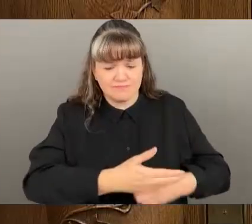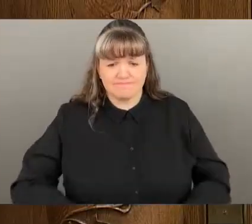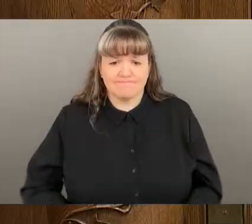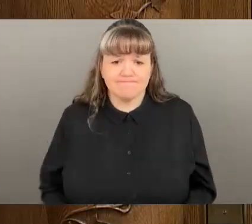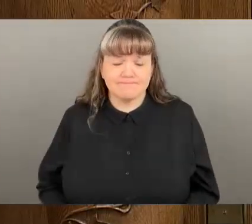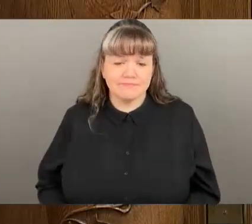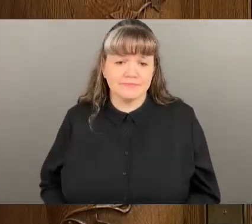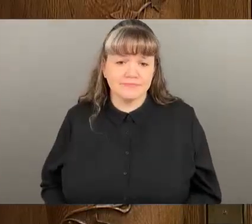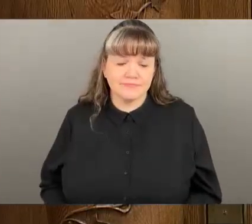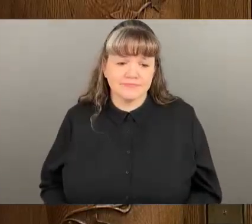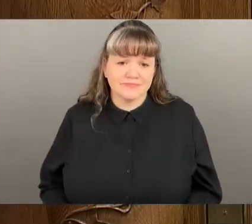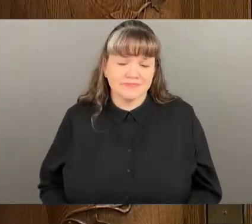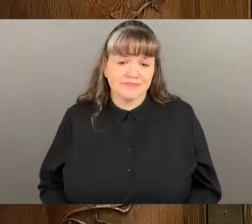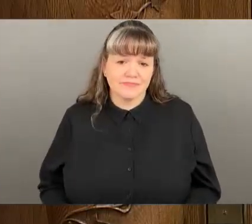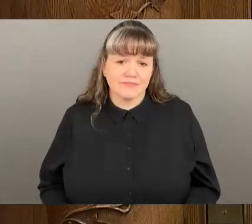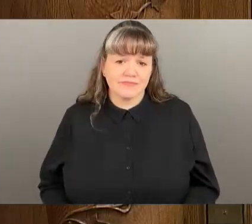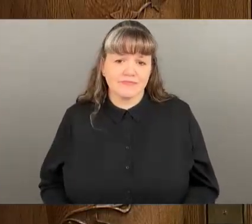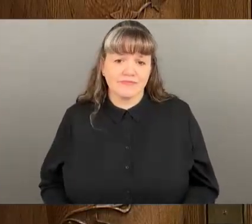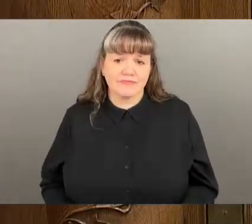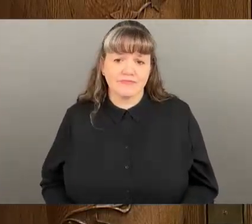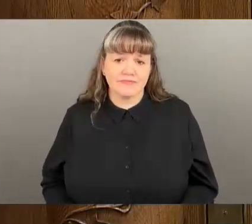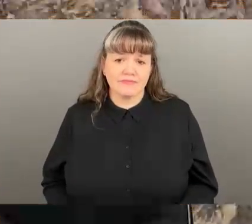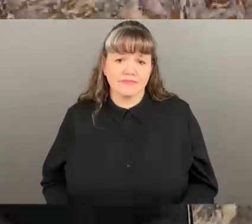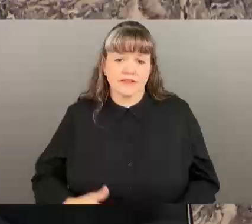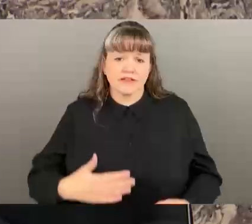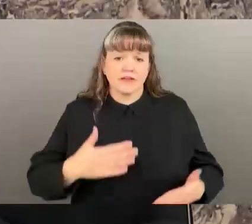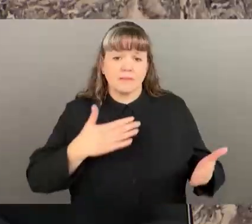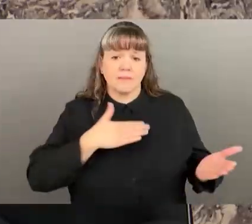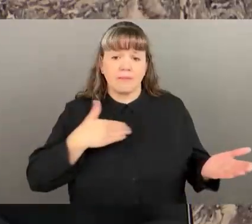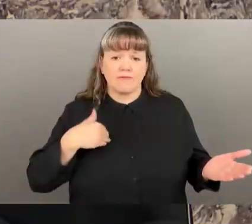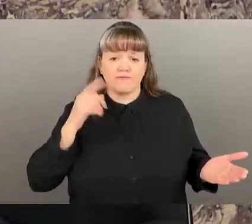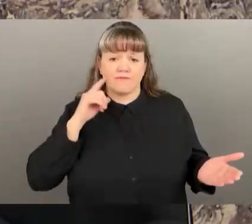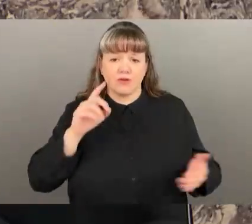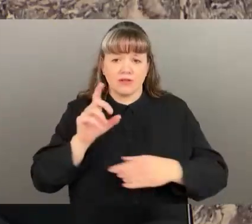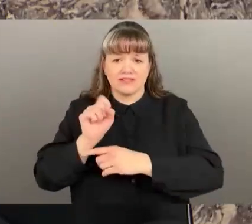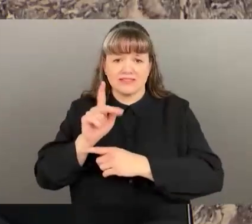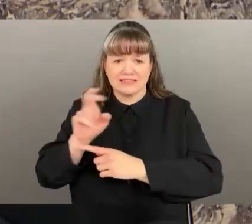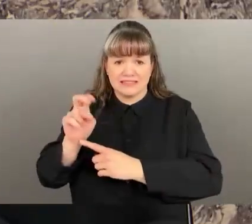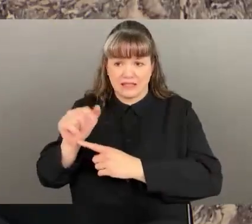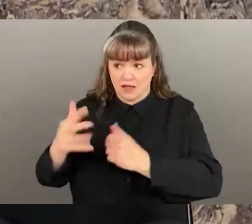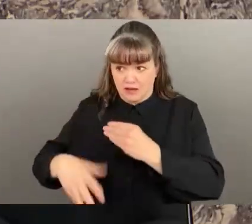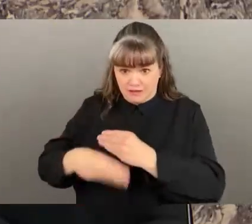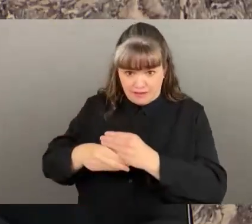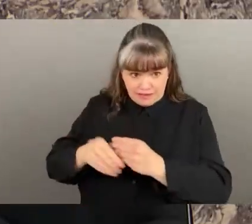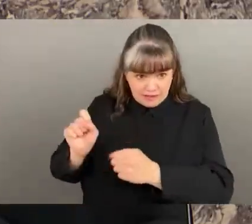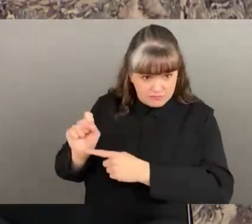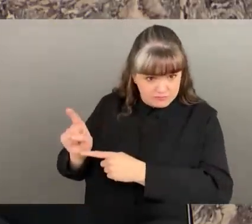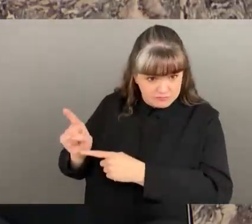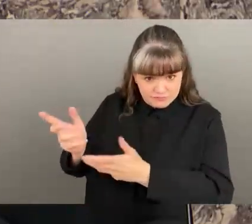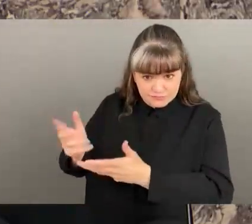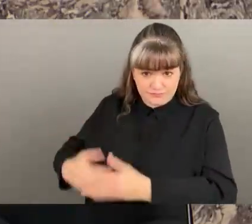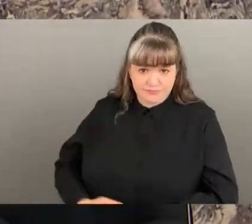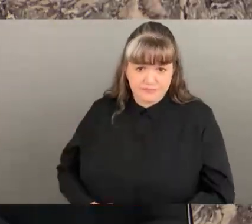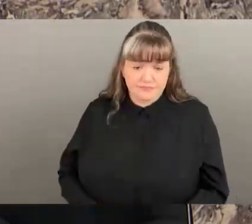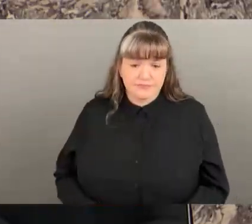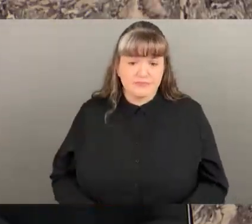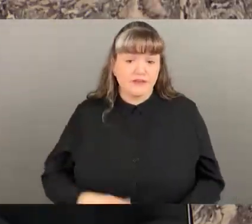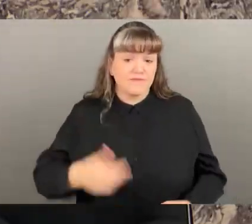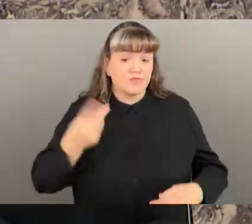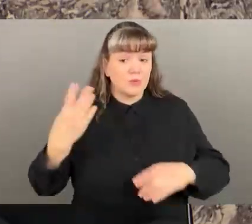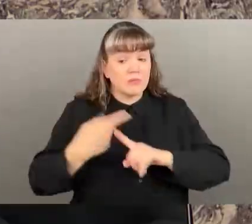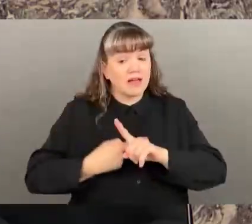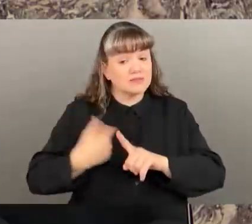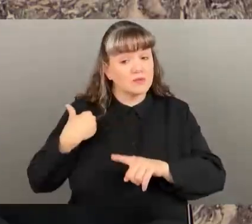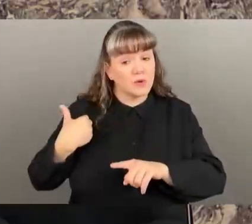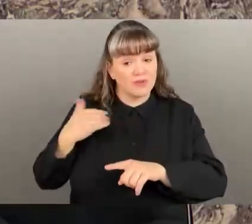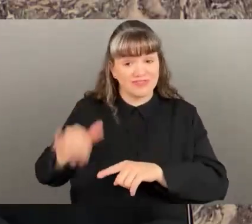Member for Skeena with the supplemental. Just a few months ago, this young woman was sober for a full week. She made it to